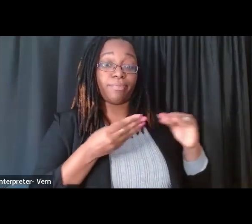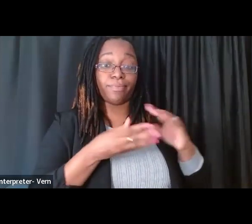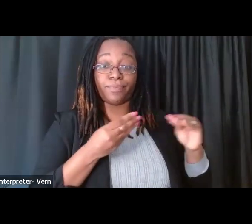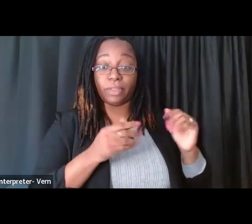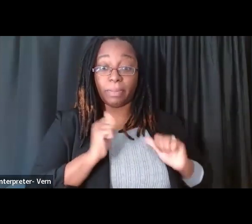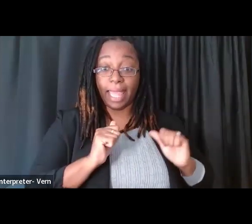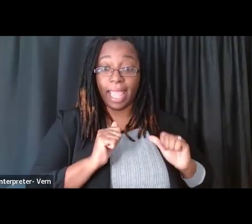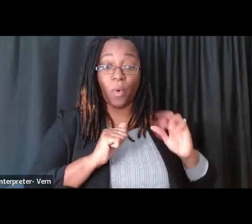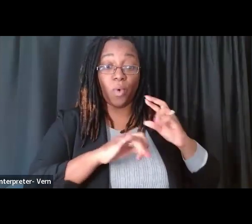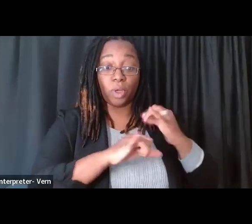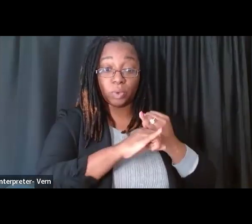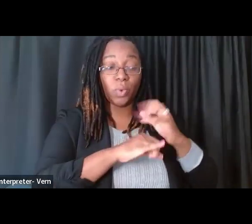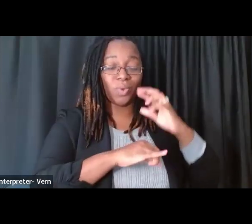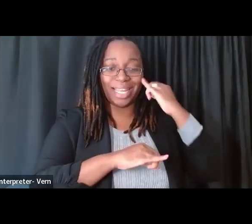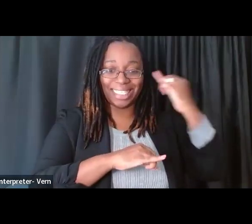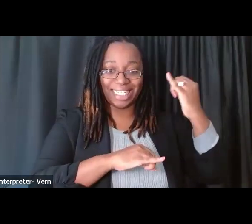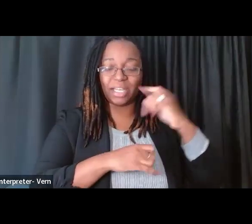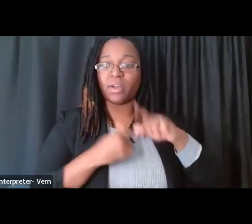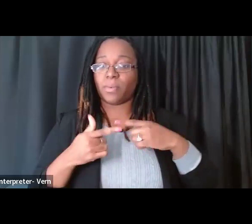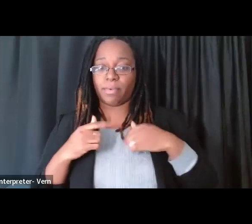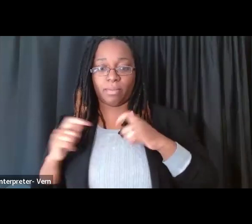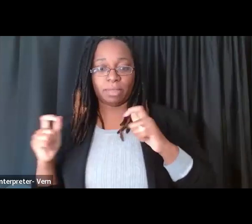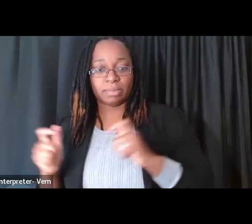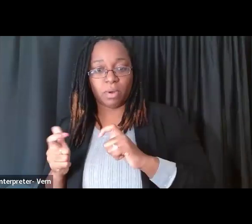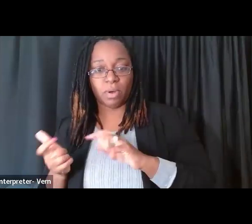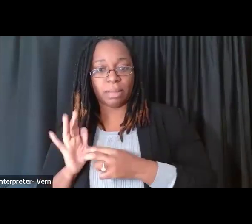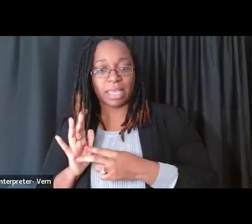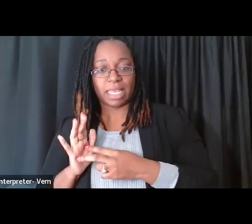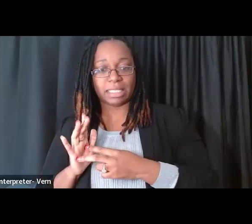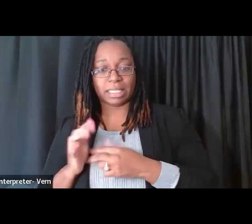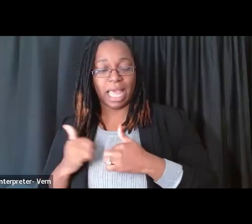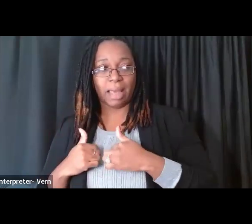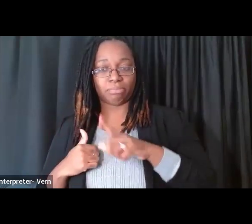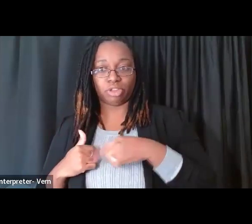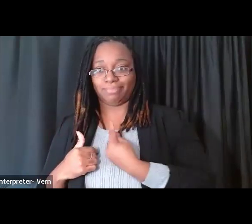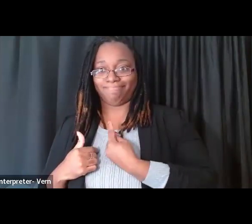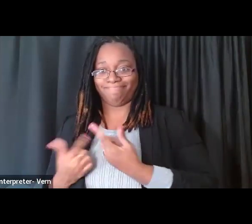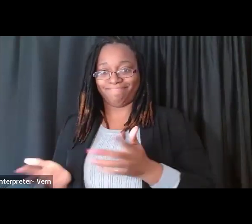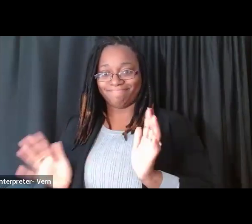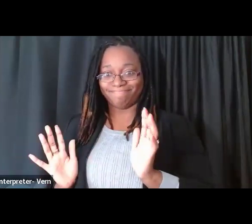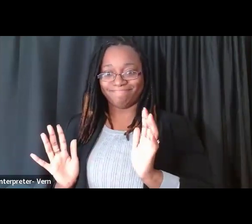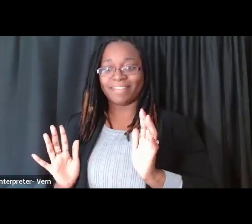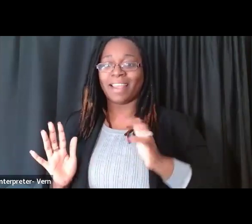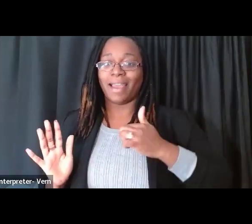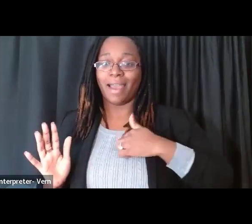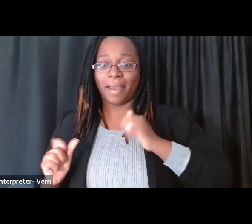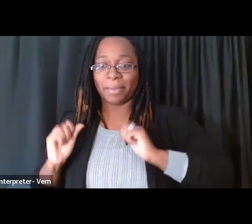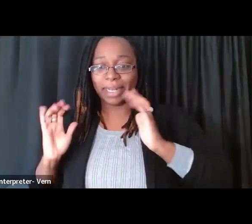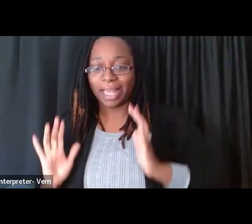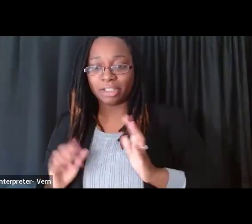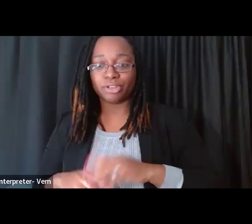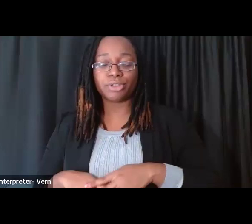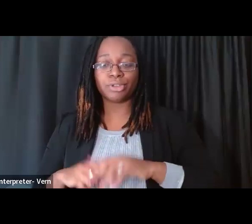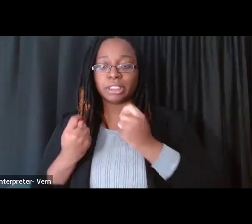idea. When I'm being small, well, it's just me. In conversation with an actor on scene work or an